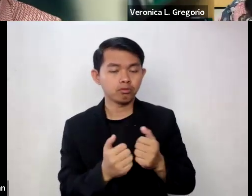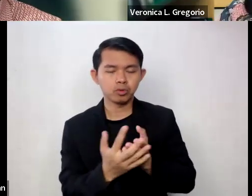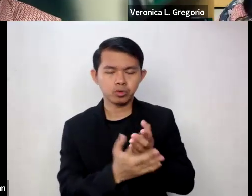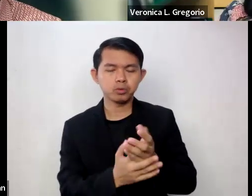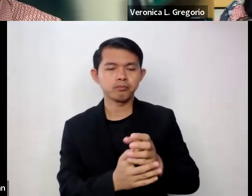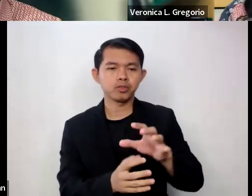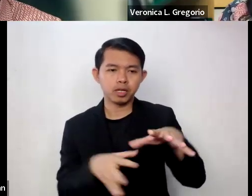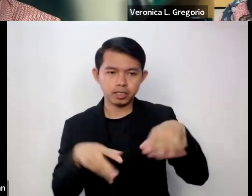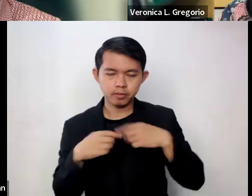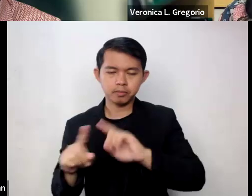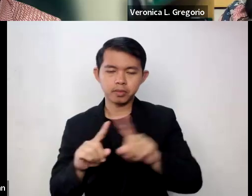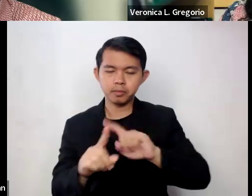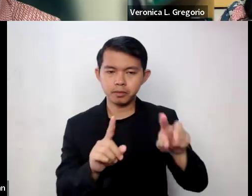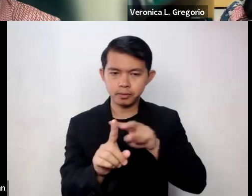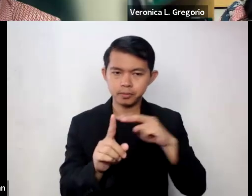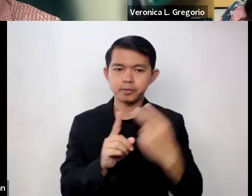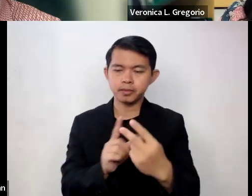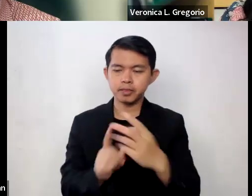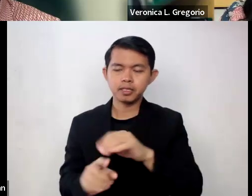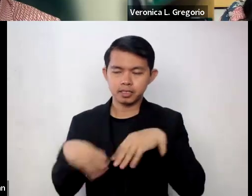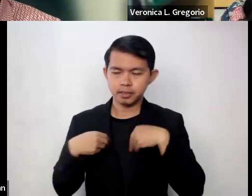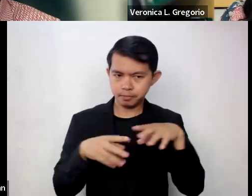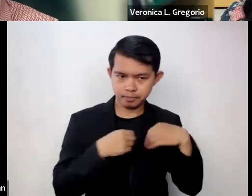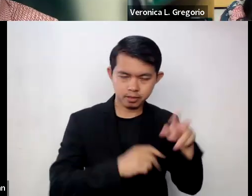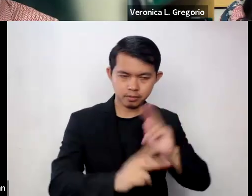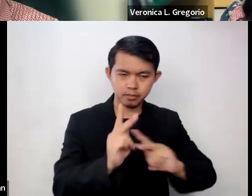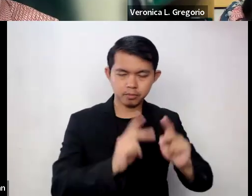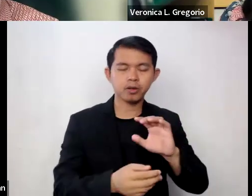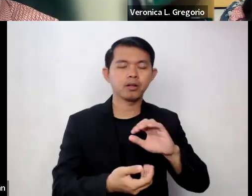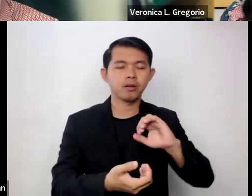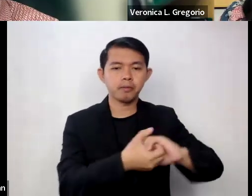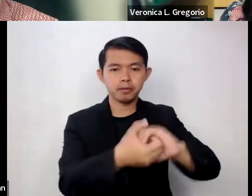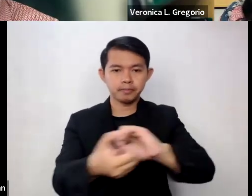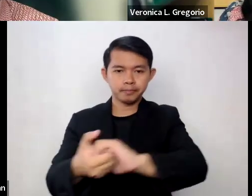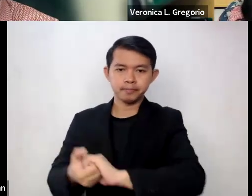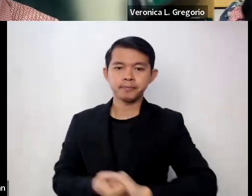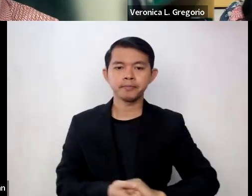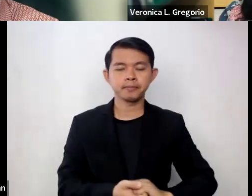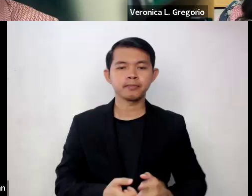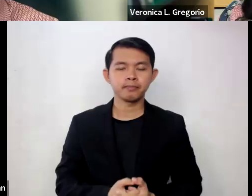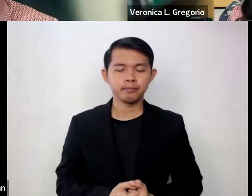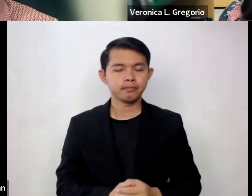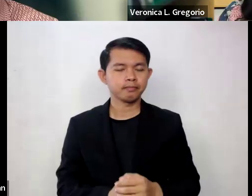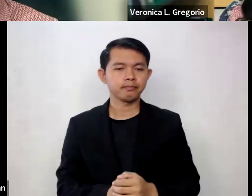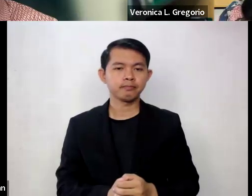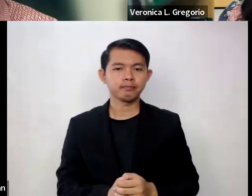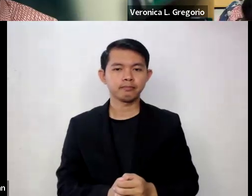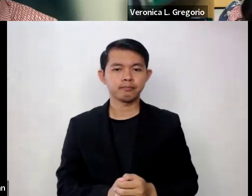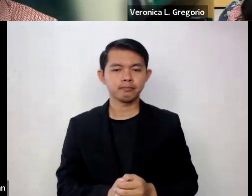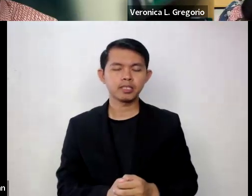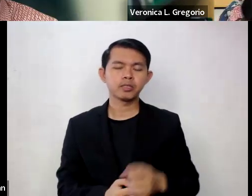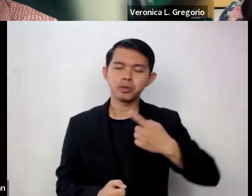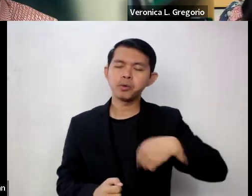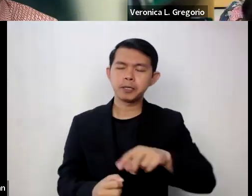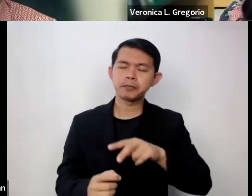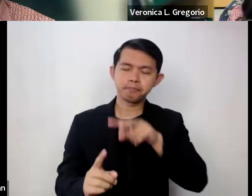recognizing others, right, as collaborators. So I think that's one thing na nakikita naman natin.